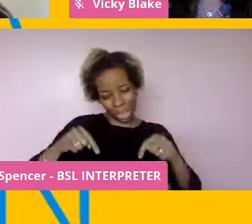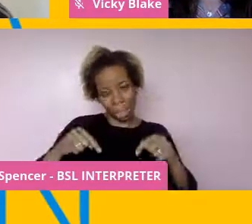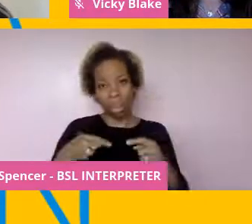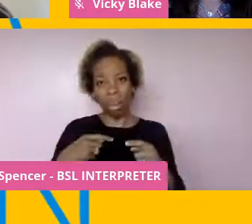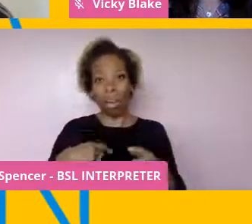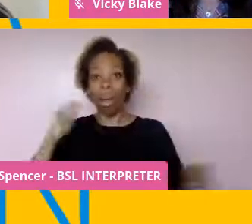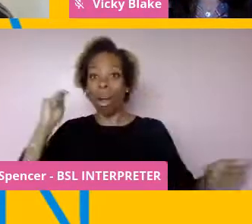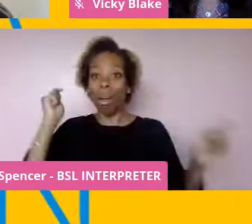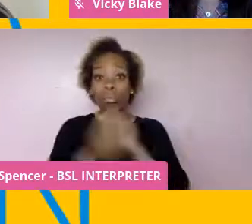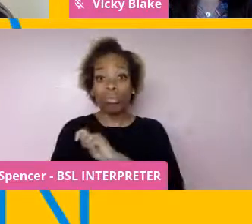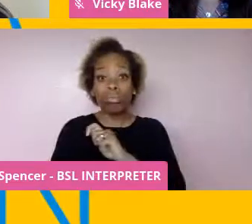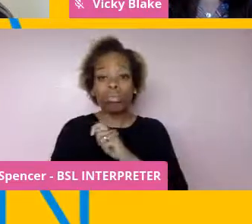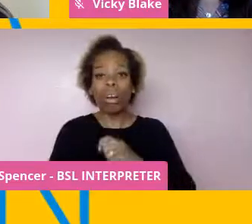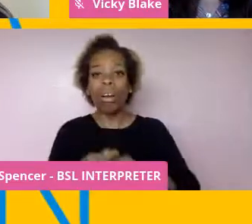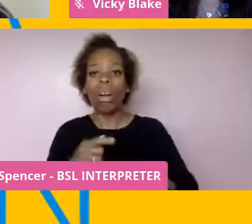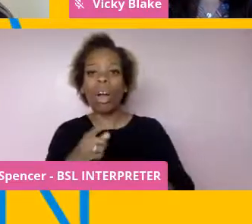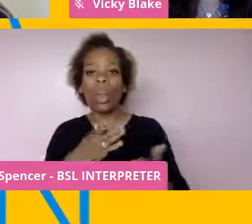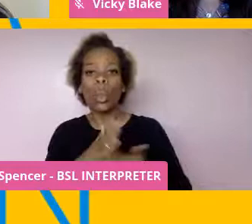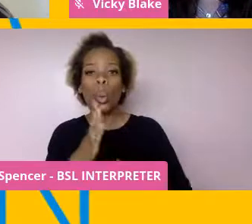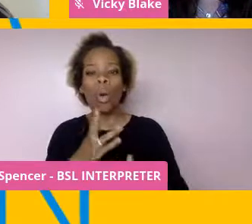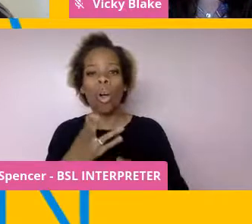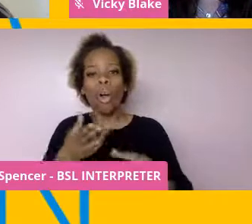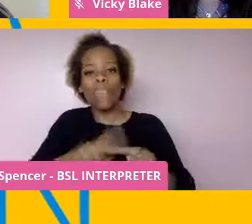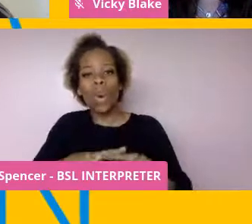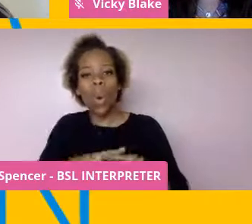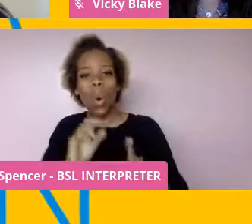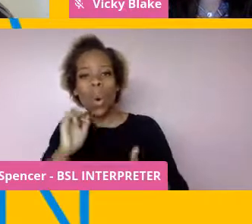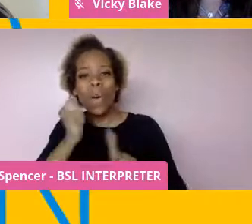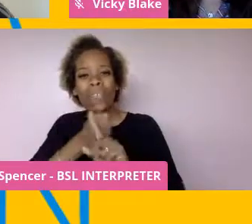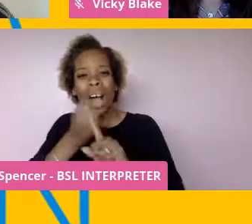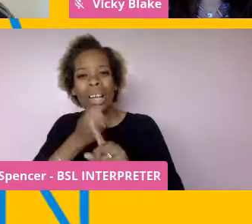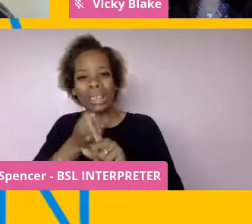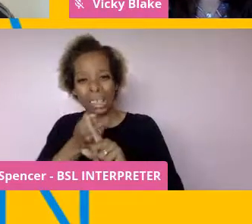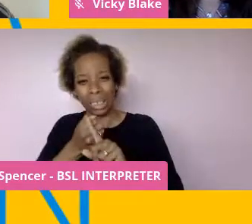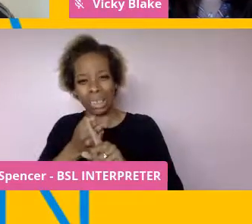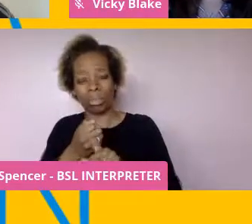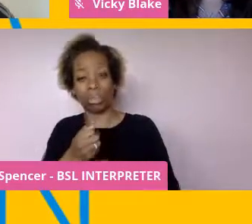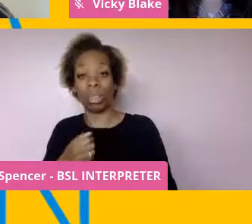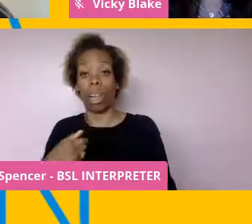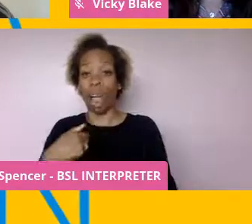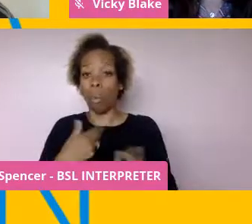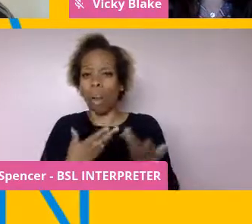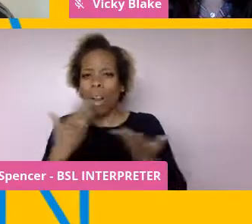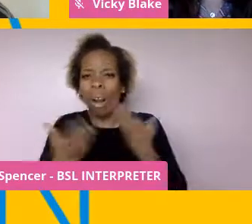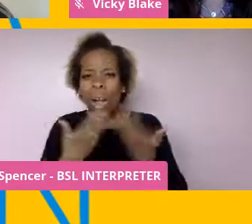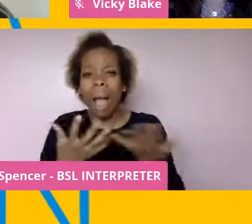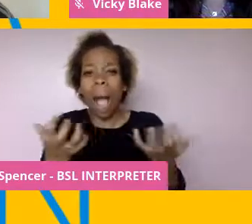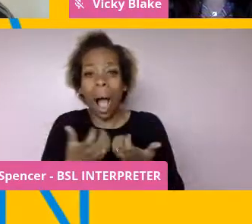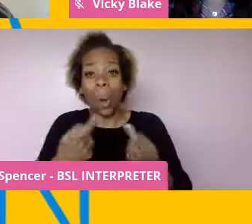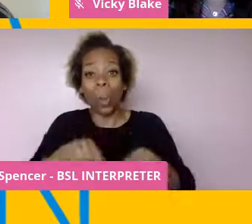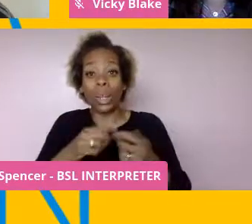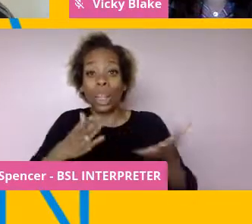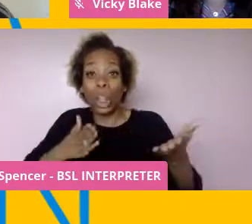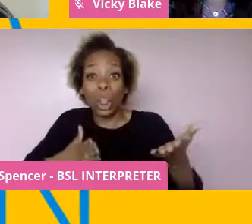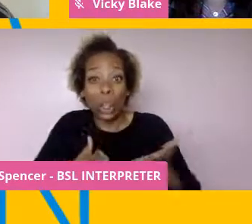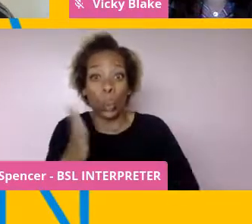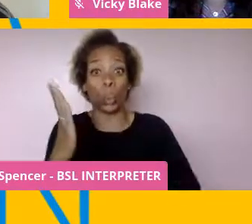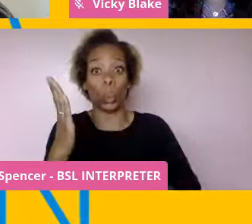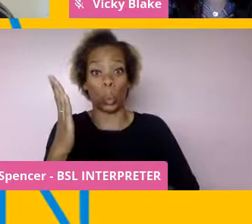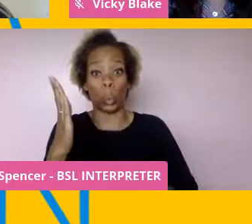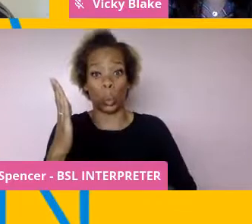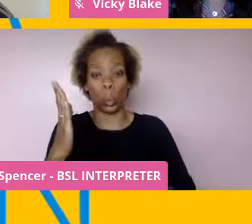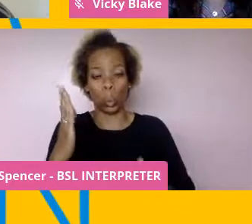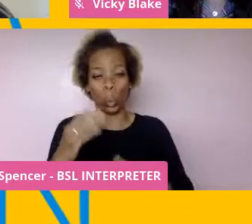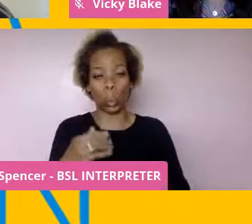Fights campaign. So I'm going to talk partly about how we mobilised to get over the threshold as one of the few post-92s who did that in the